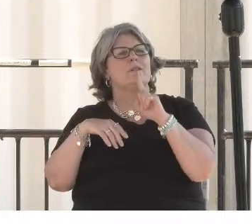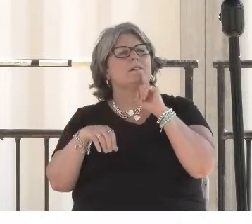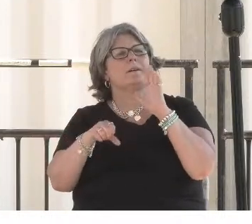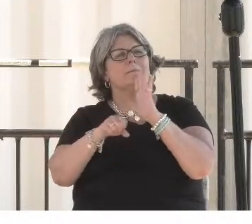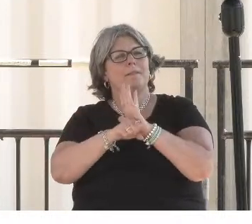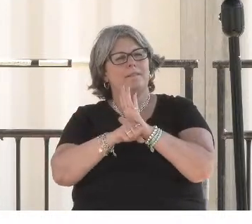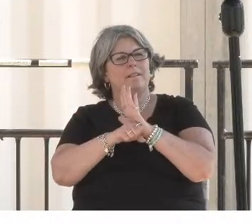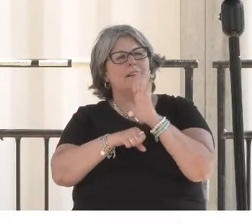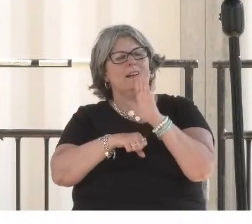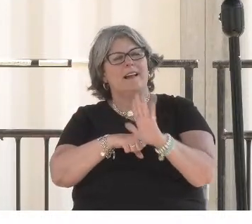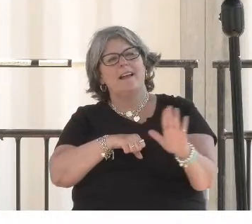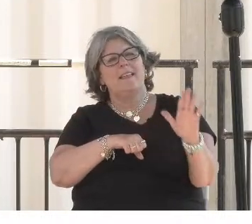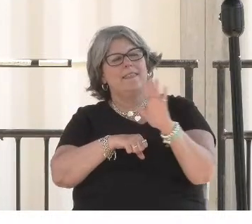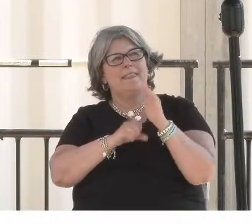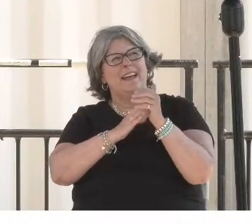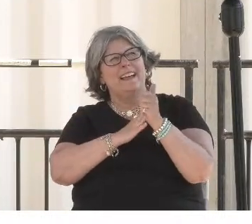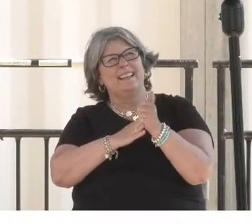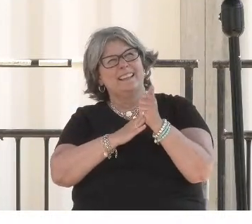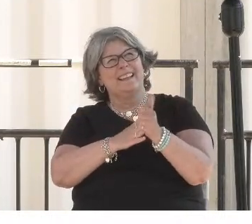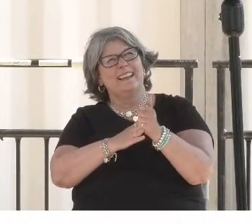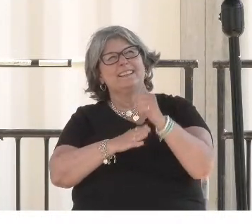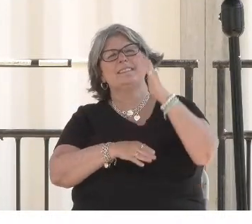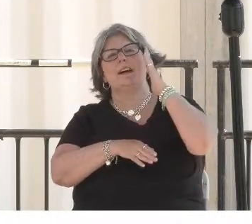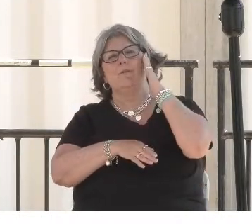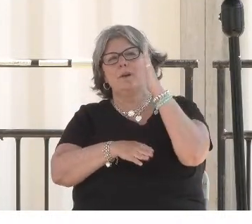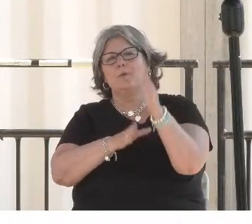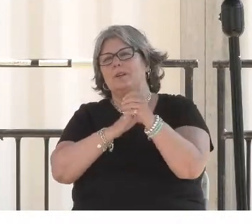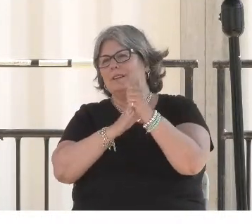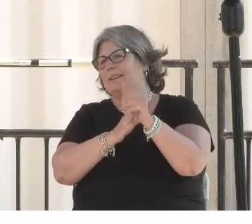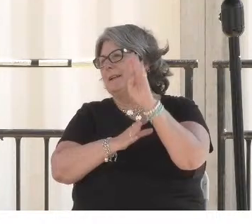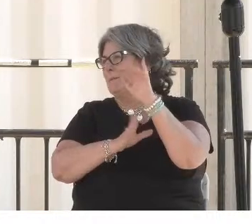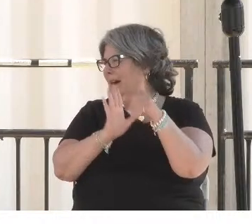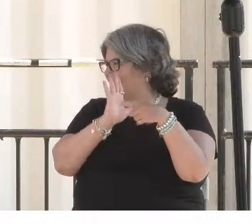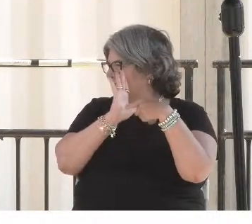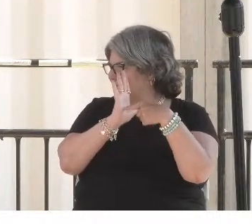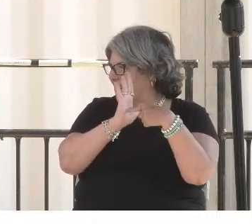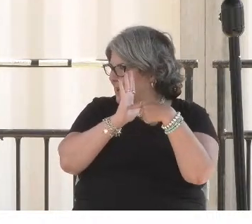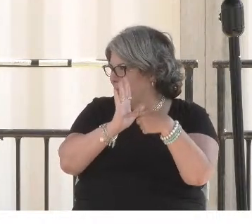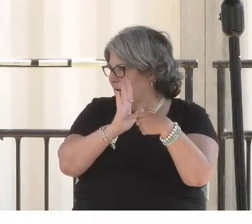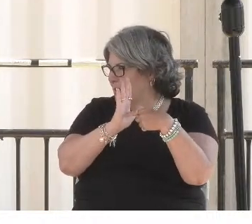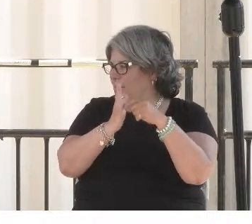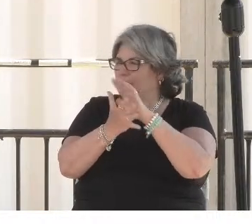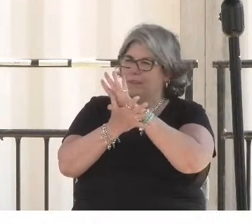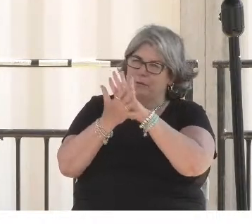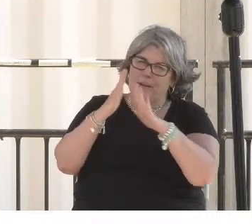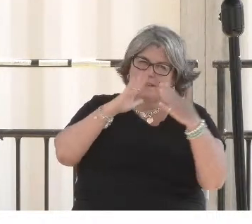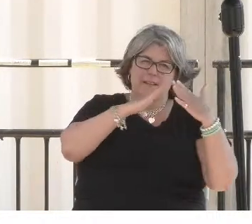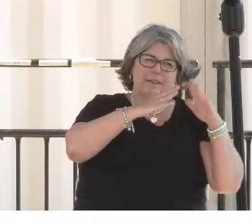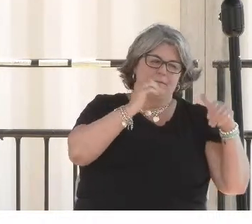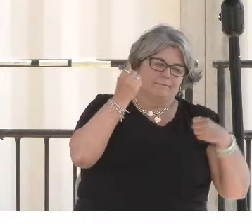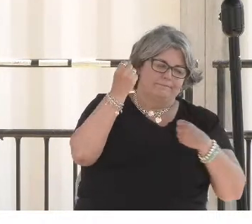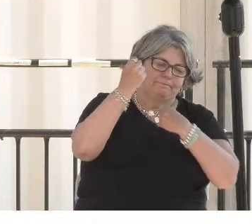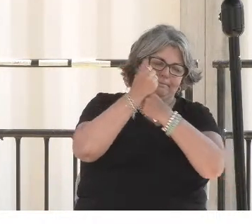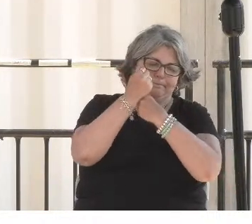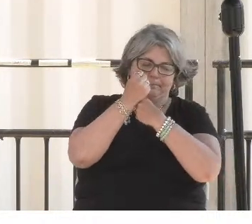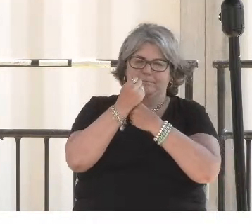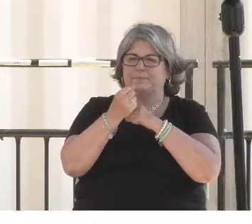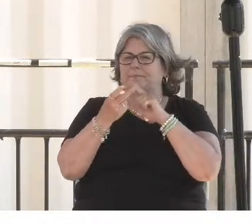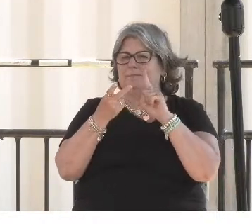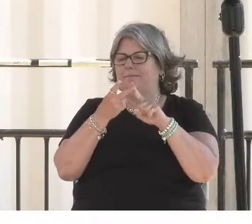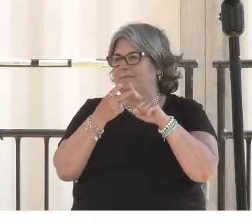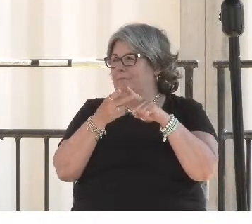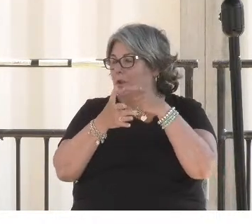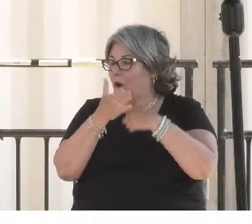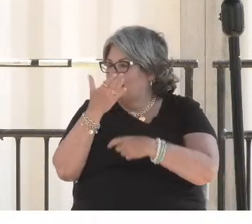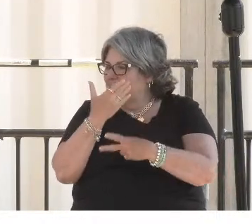then they led, and they said, we're gonna lead by example. And then they were able to bring the rest of the community with them. And then they start to see cost